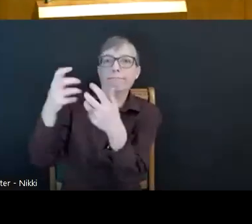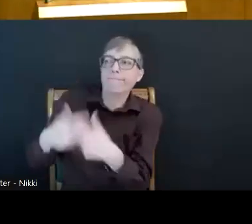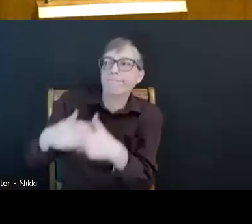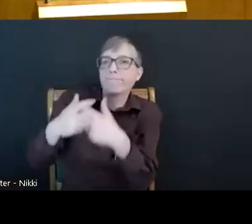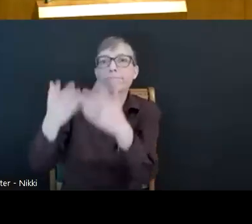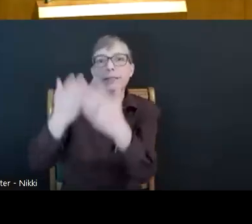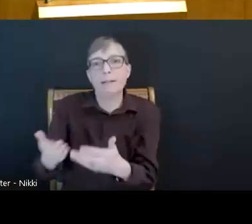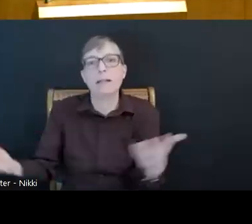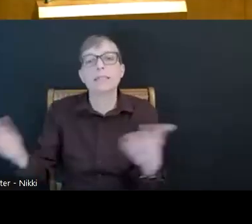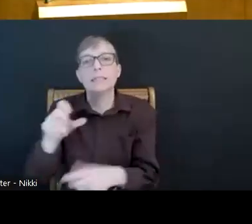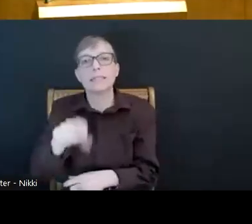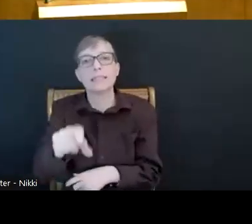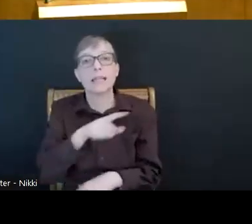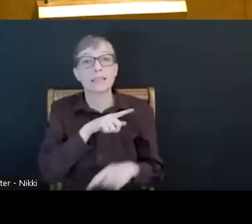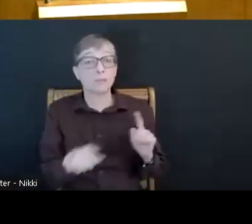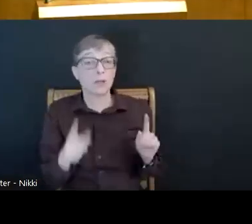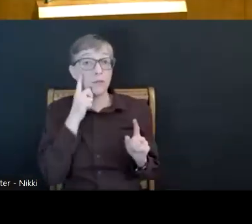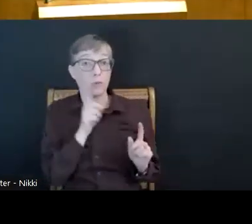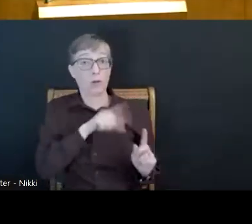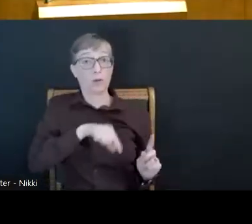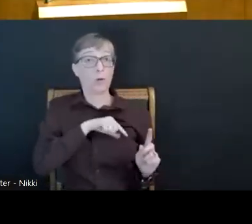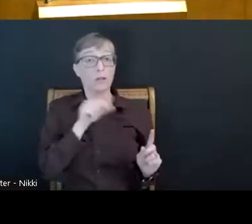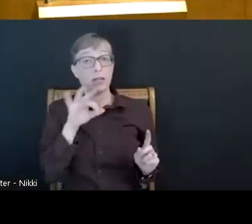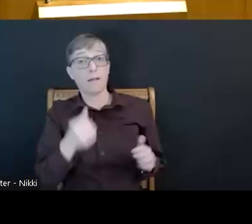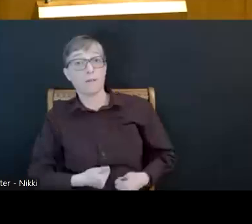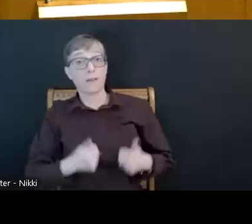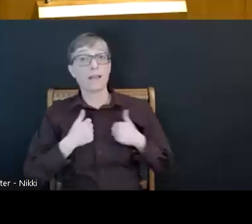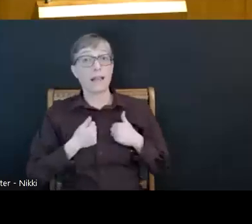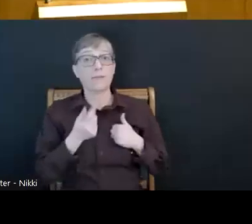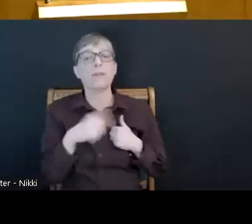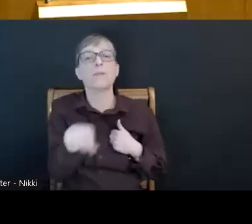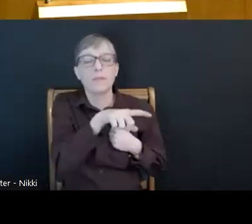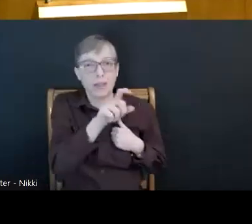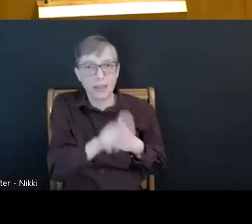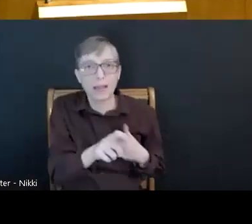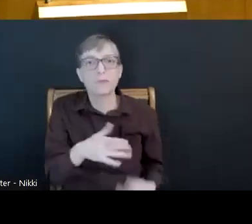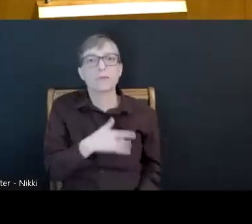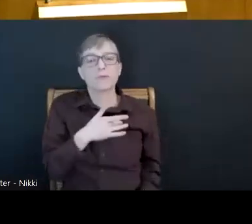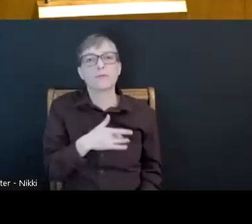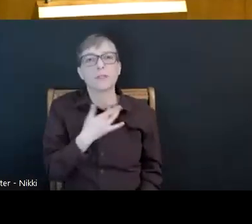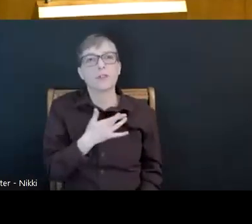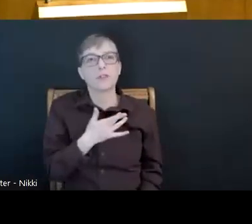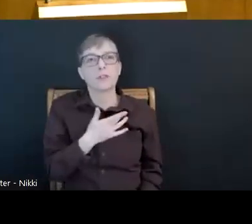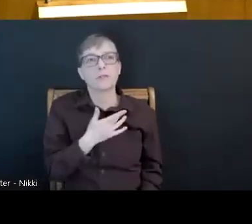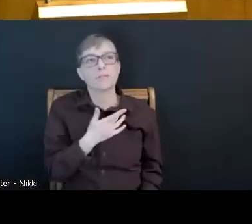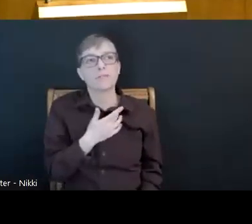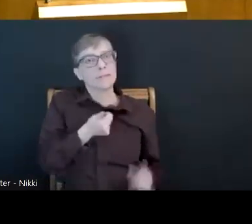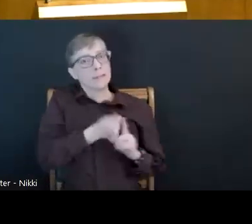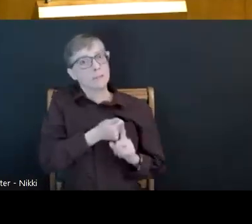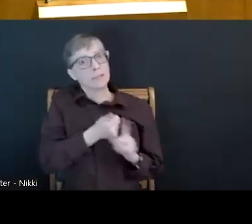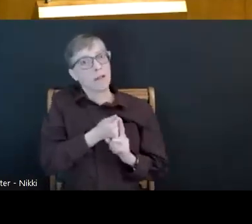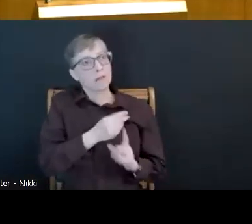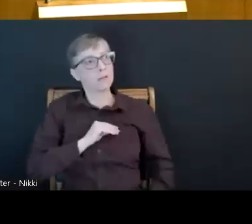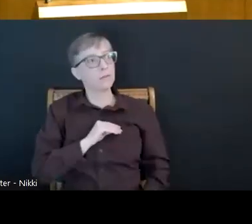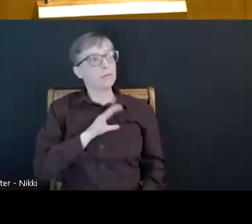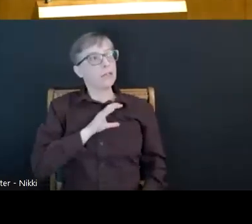have any kind of quality of life, they have to regain the sense of self and a sense of relevance in